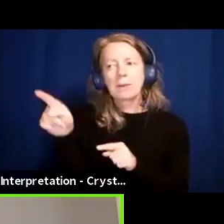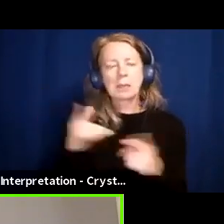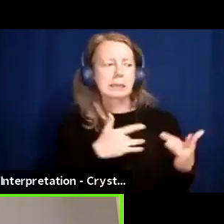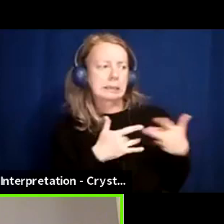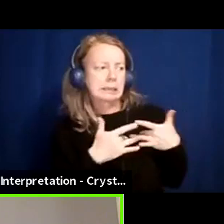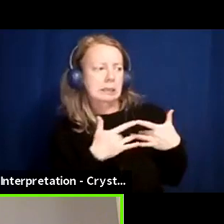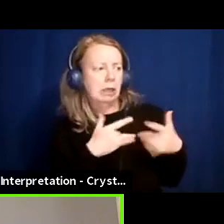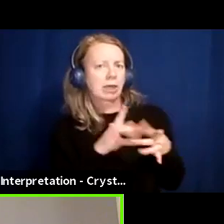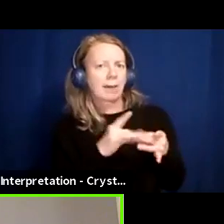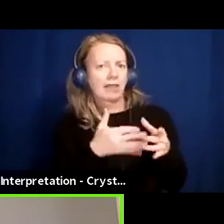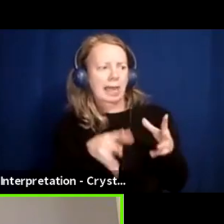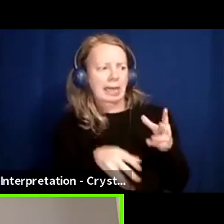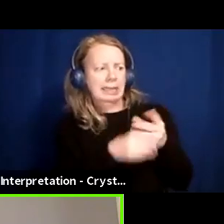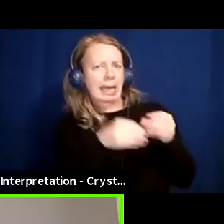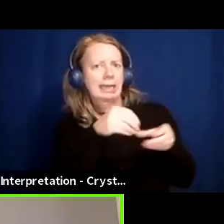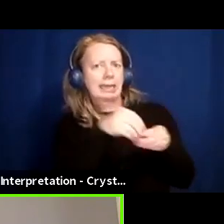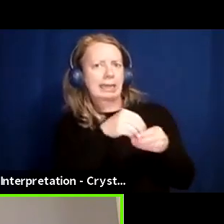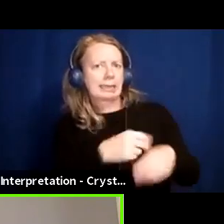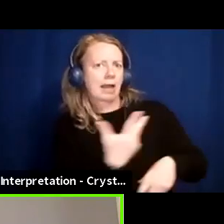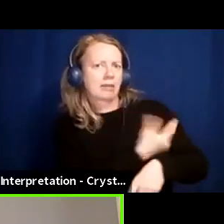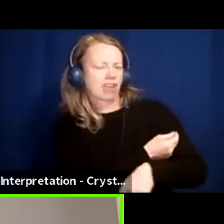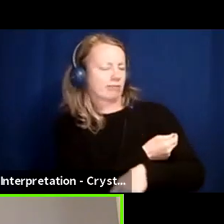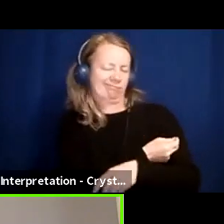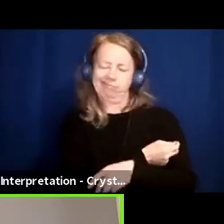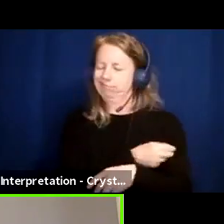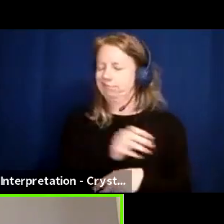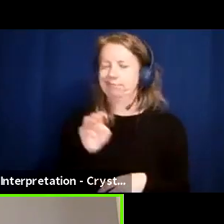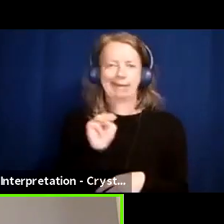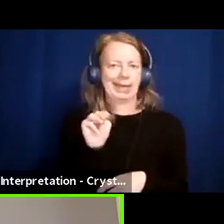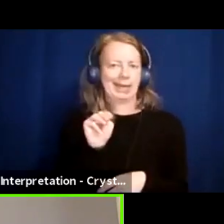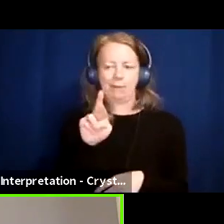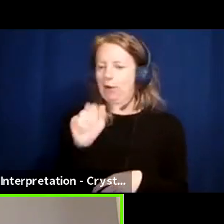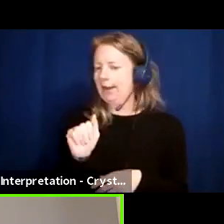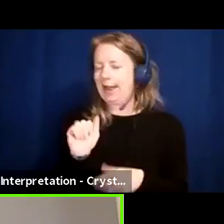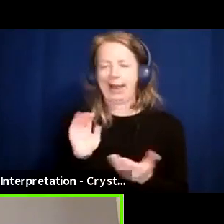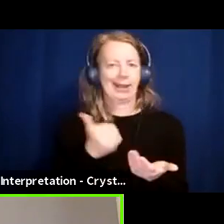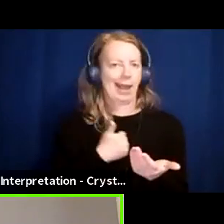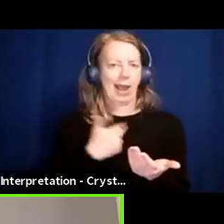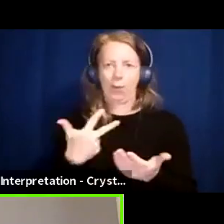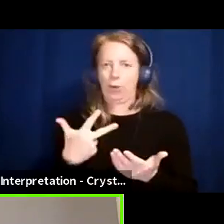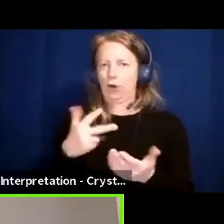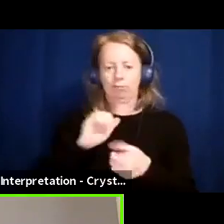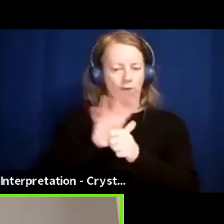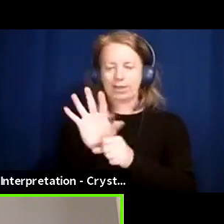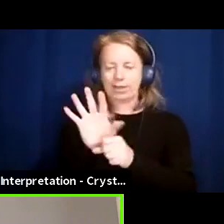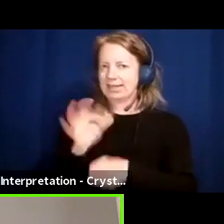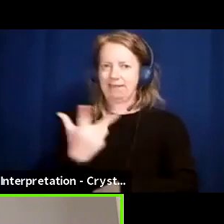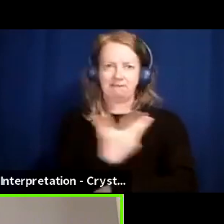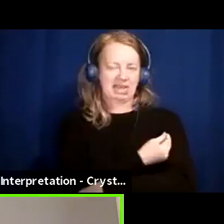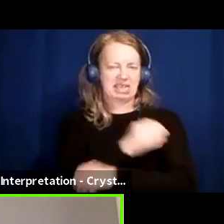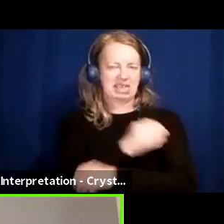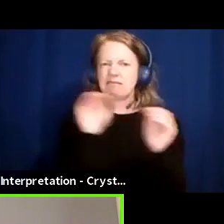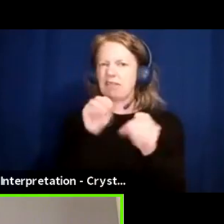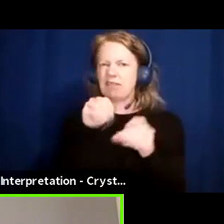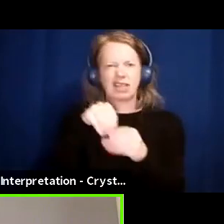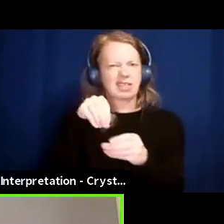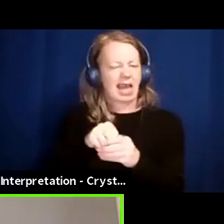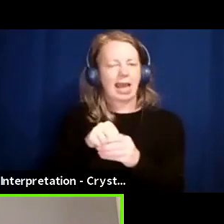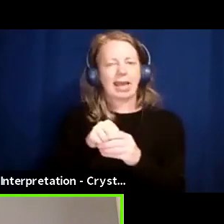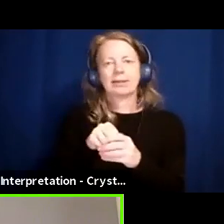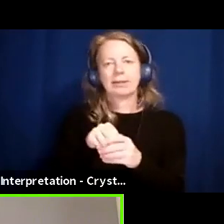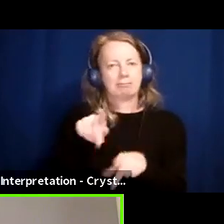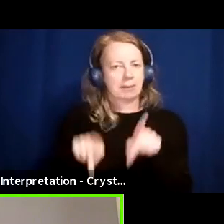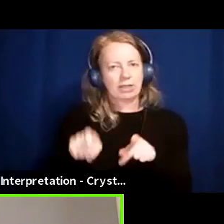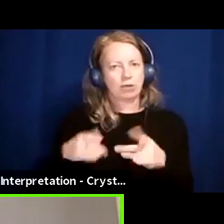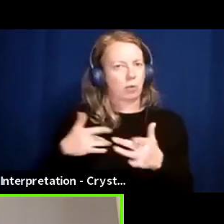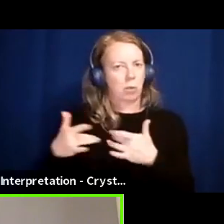vaccines, these, don't have any of that included in their list of ingredients to be cause for concern.